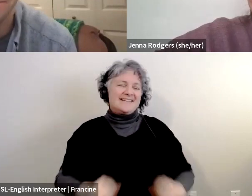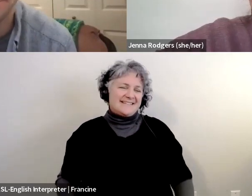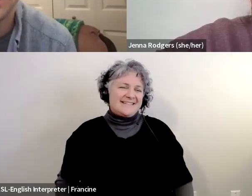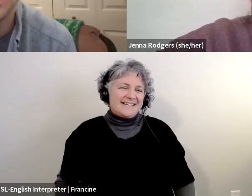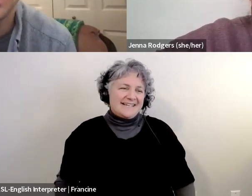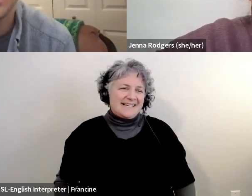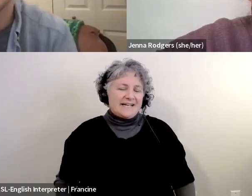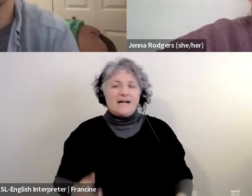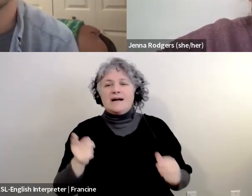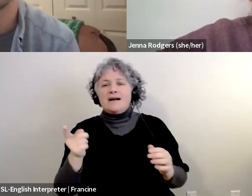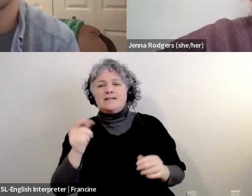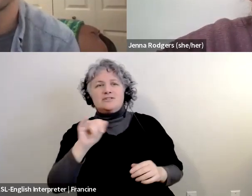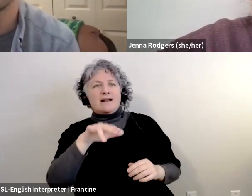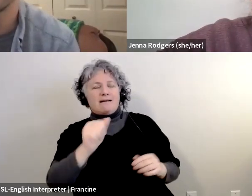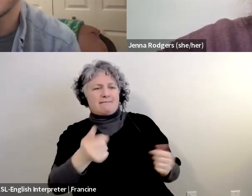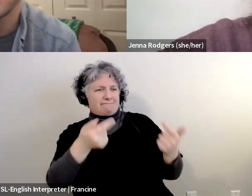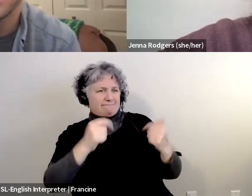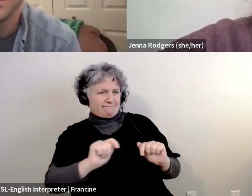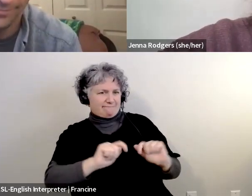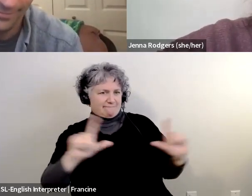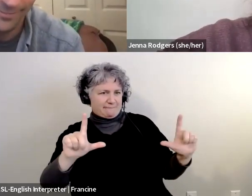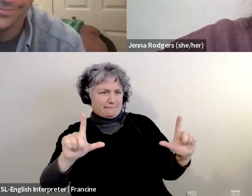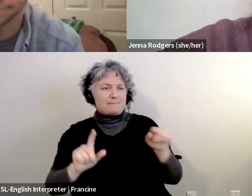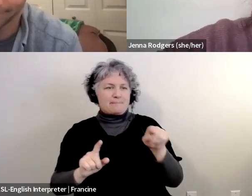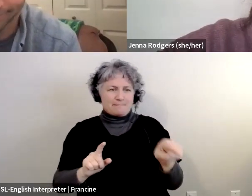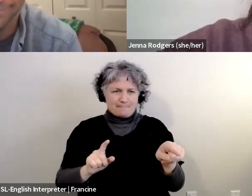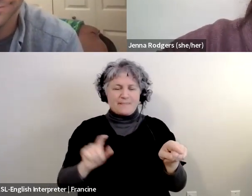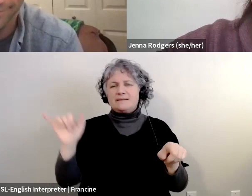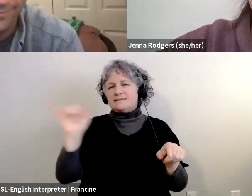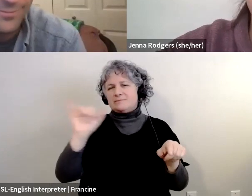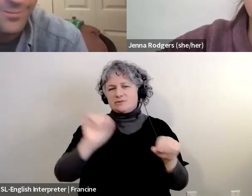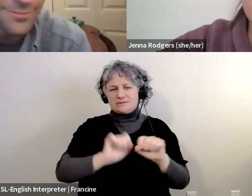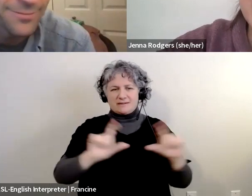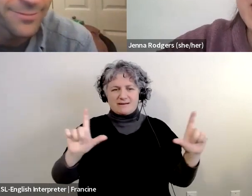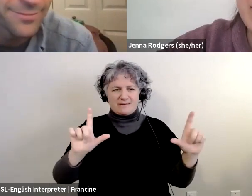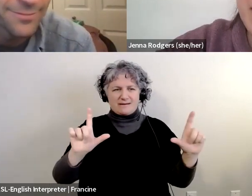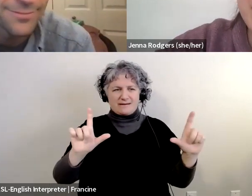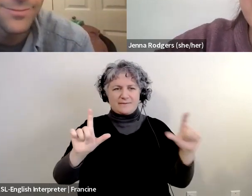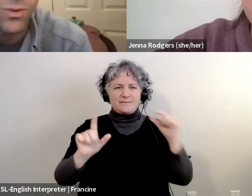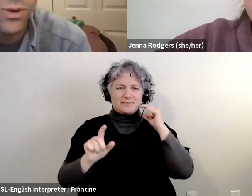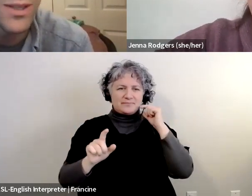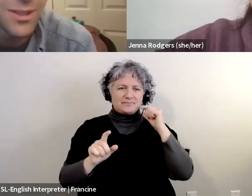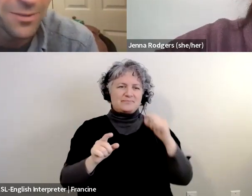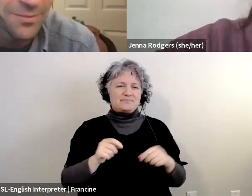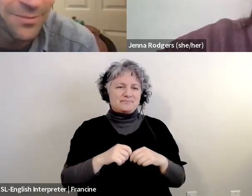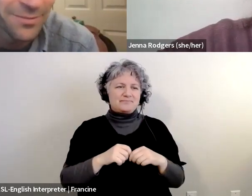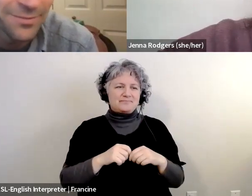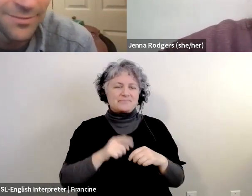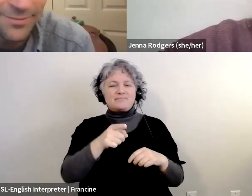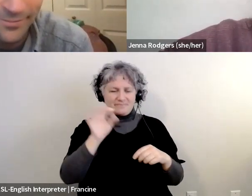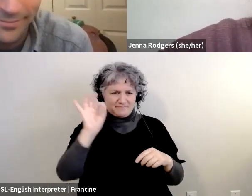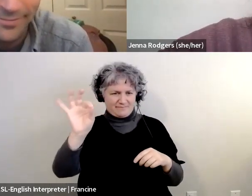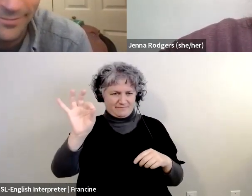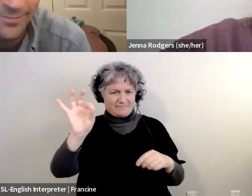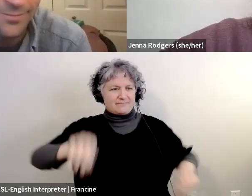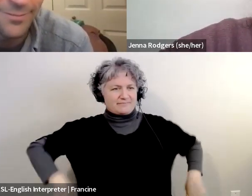here. And this is a very similar slide. This is about, yeah, that's exactly